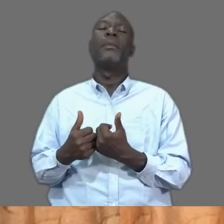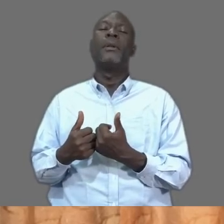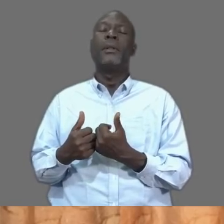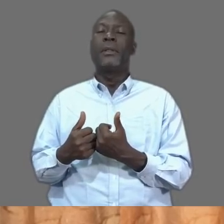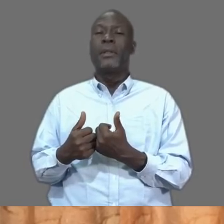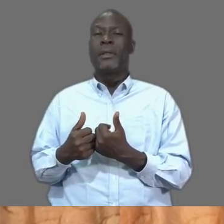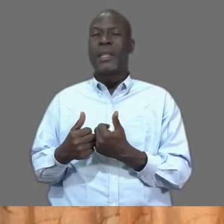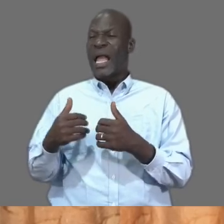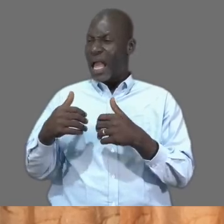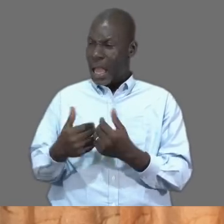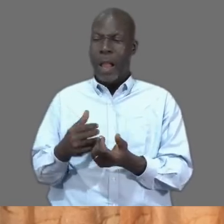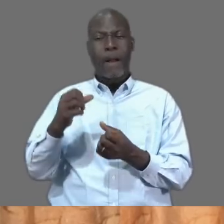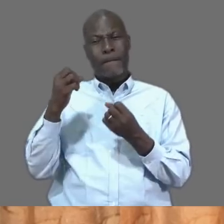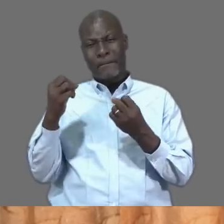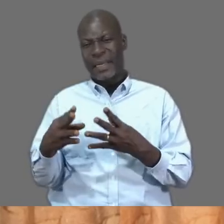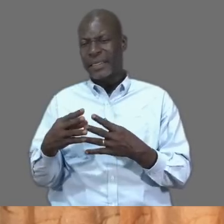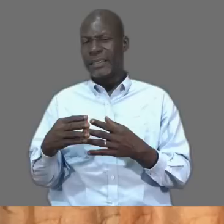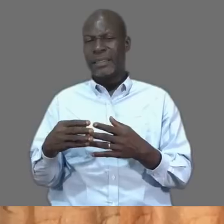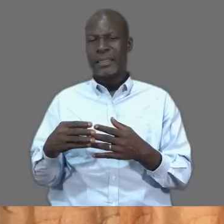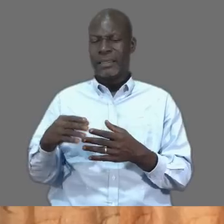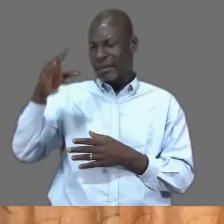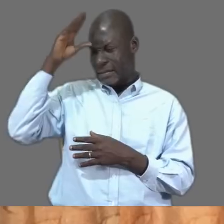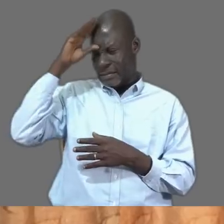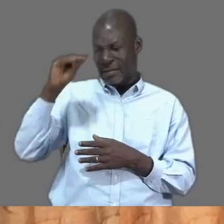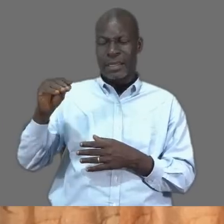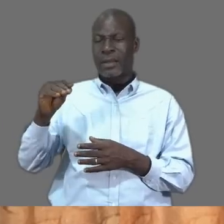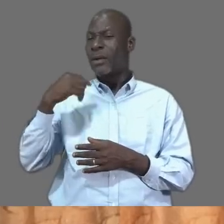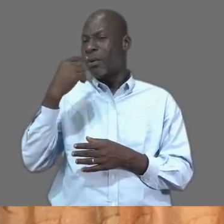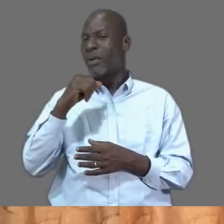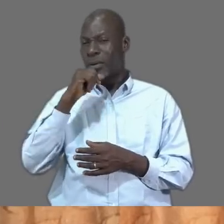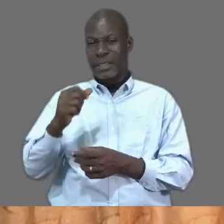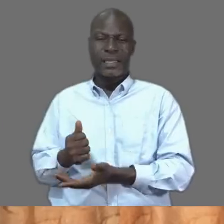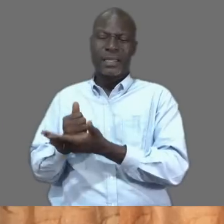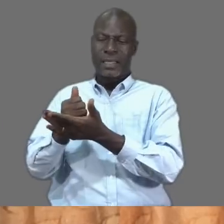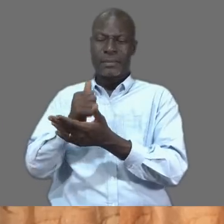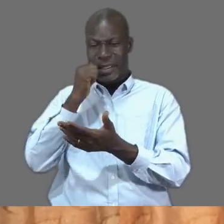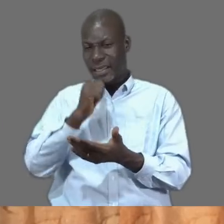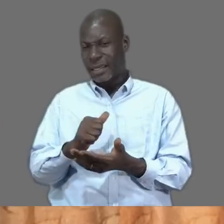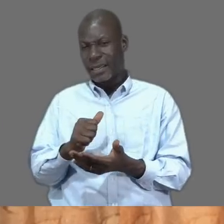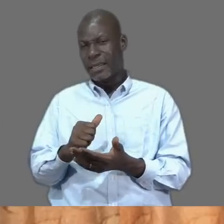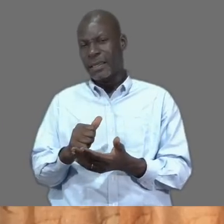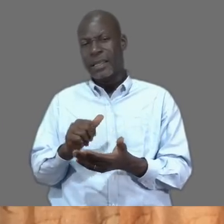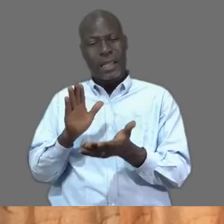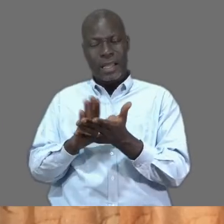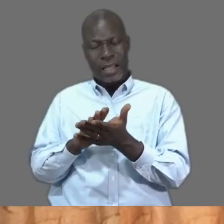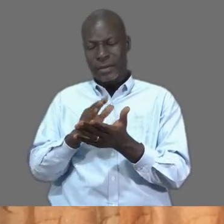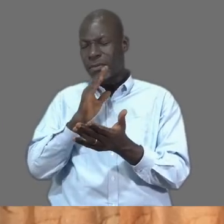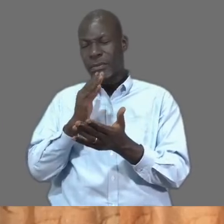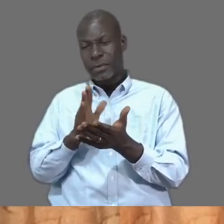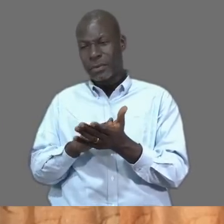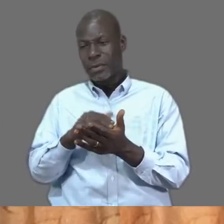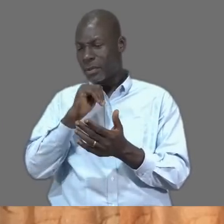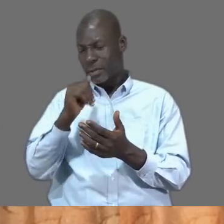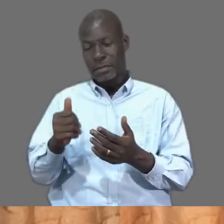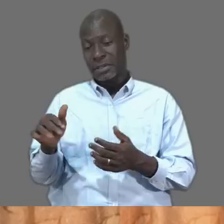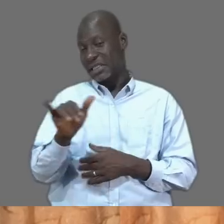enipa dodo ahe mema dodo ahe na mfa ma enko school a oba no wi school a no aka che be ma no se enya ne size no no